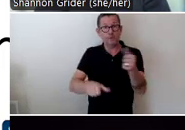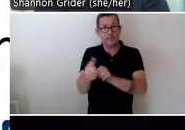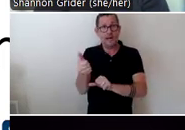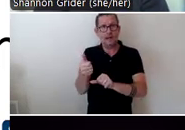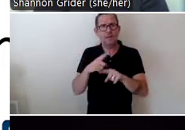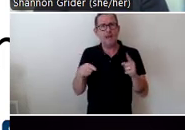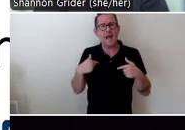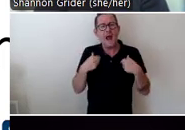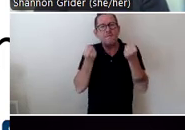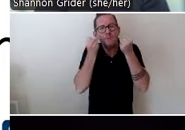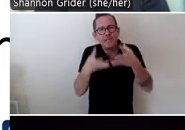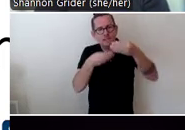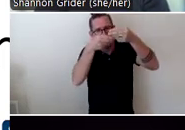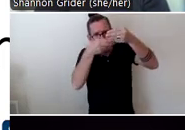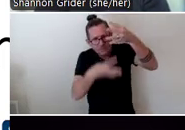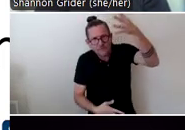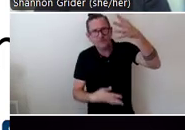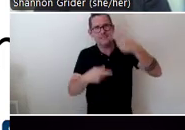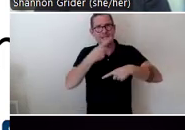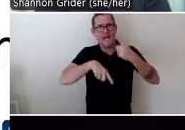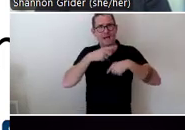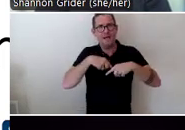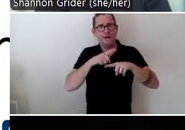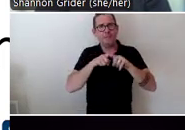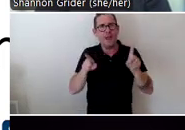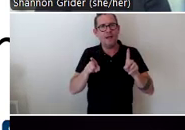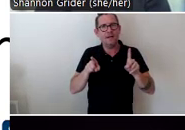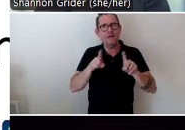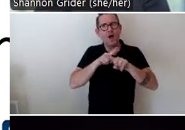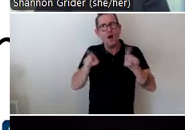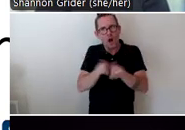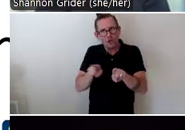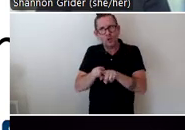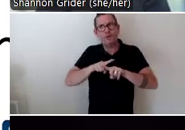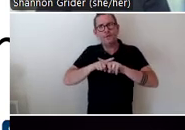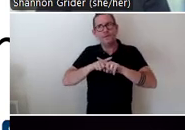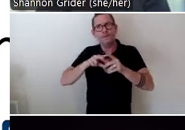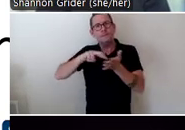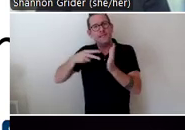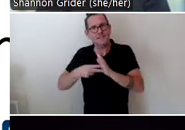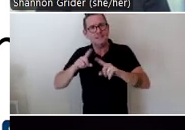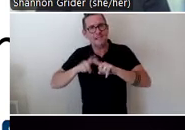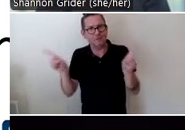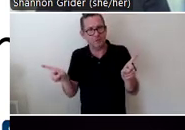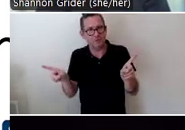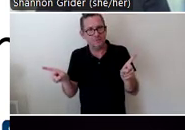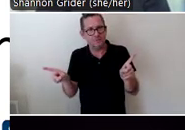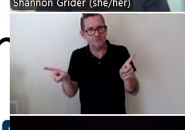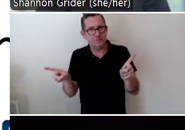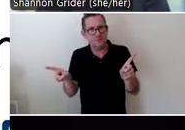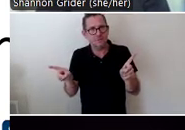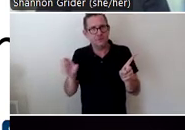example, there's a sign for suicide, but there are actually numerous signs for suicide, just as there are